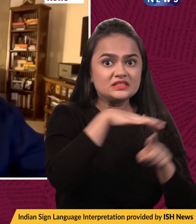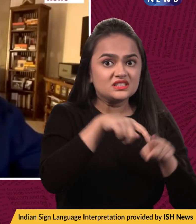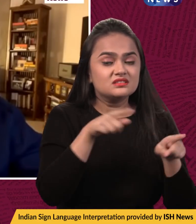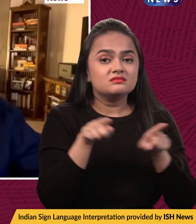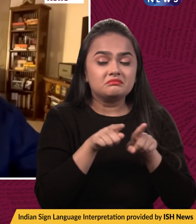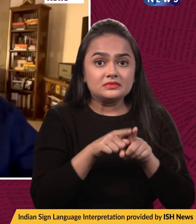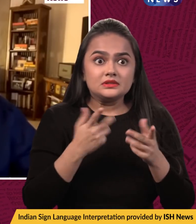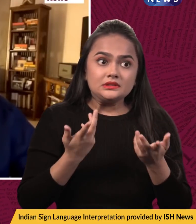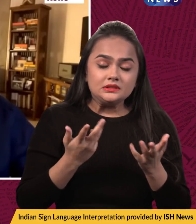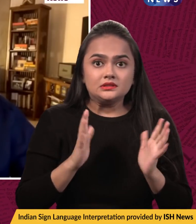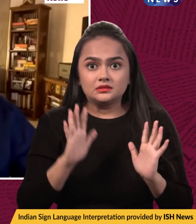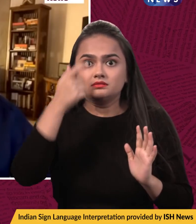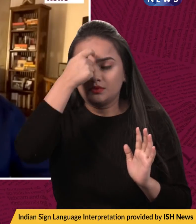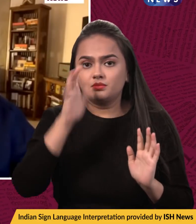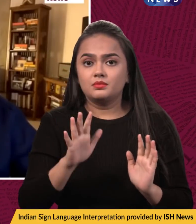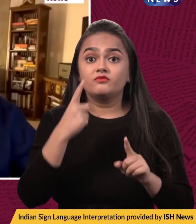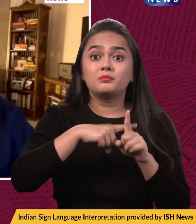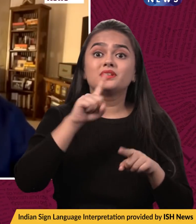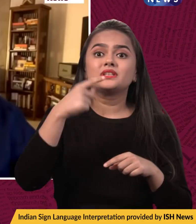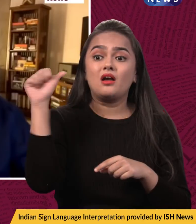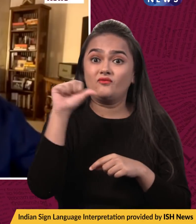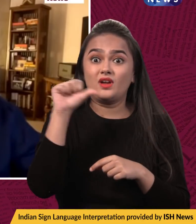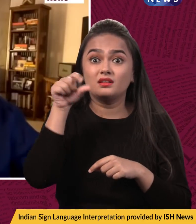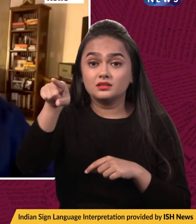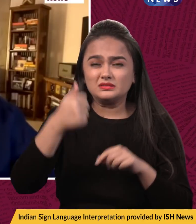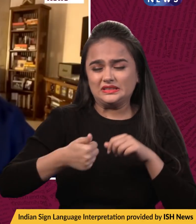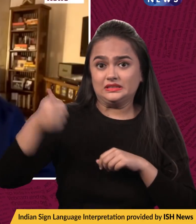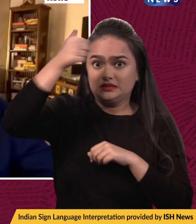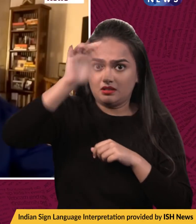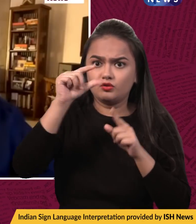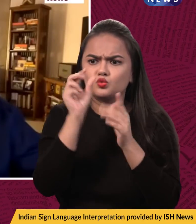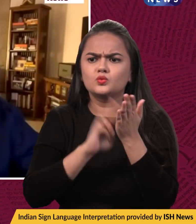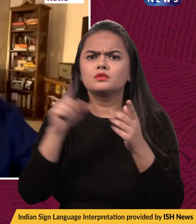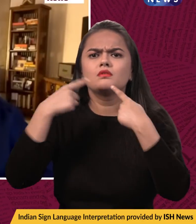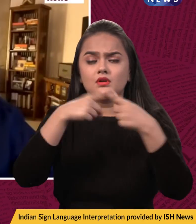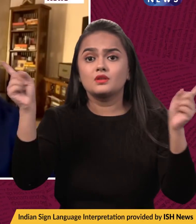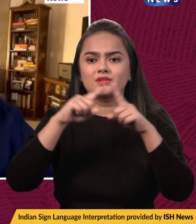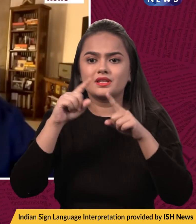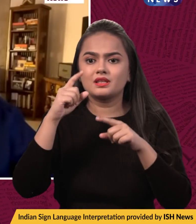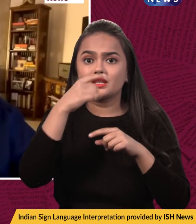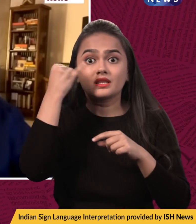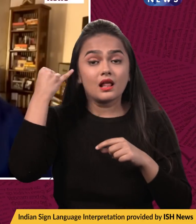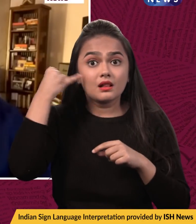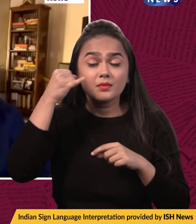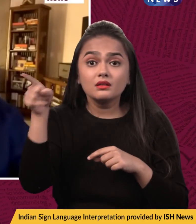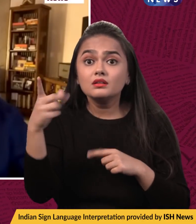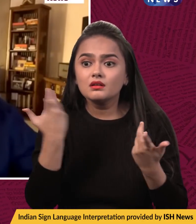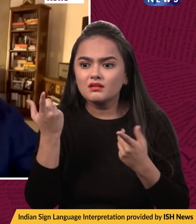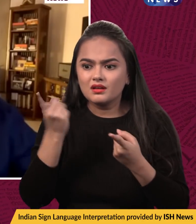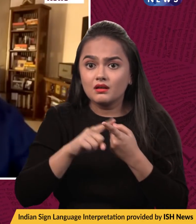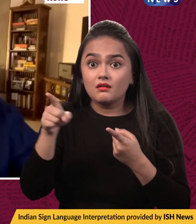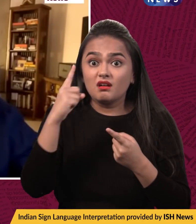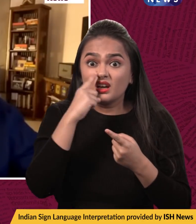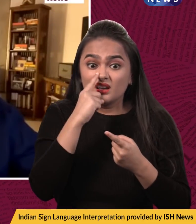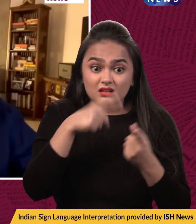remains concerning. In Afghanistan, a senior official from the UN announced that the Taliban may soon announce a framework